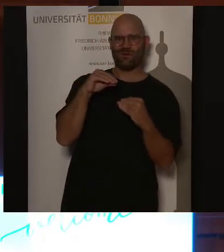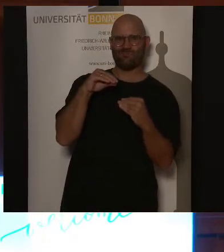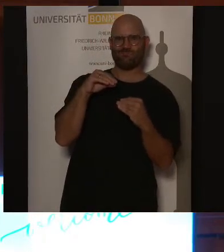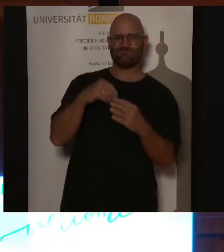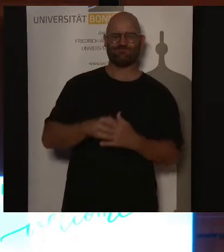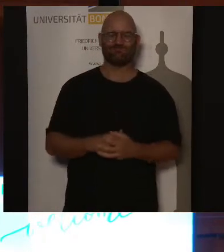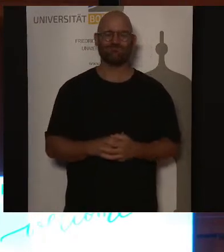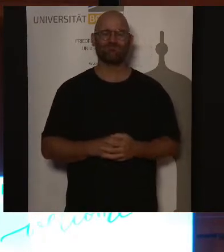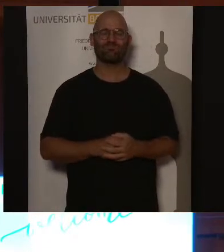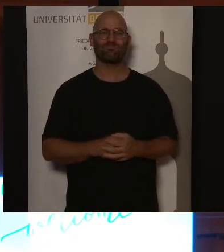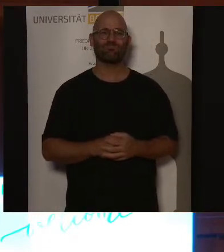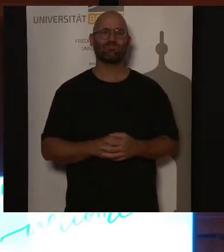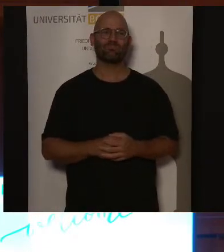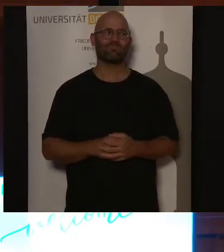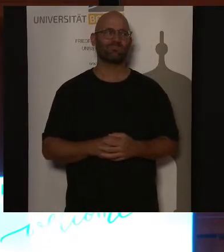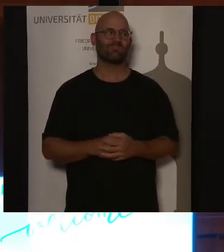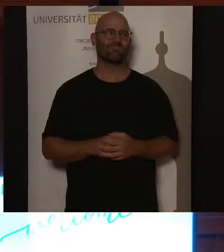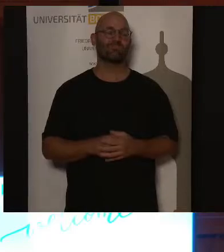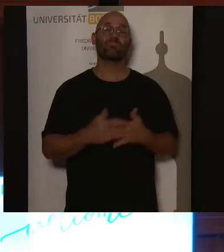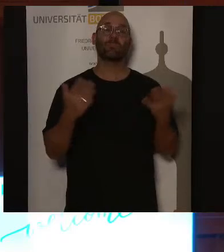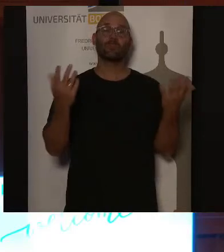if I may. Thank you, Irmgard.